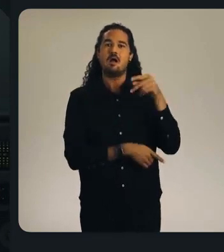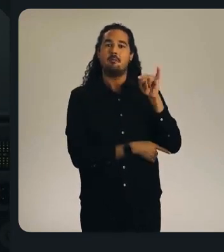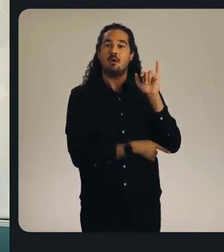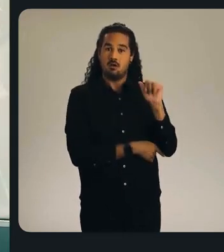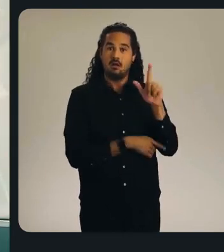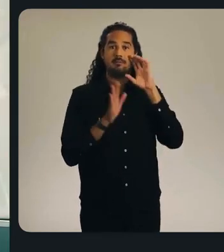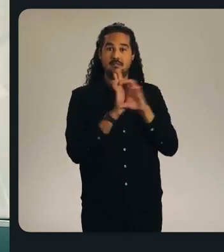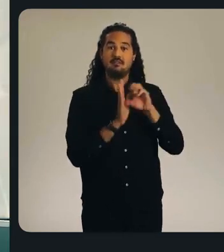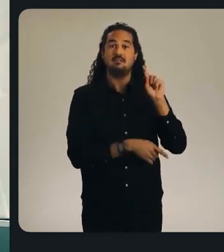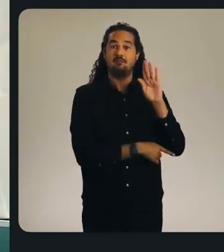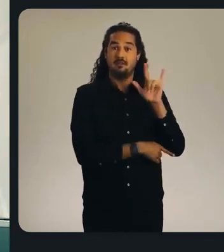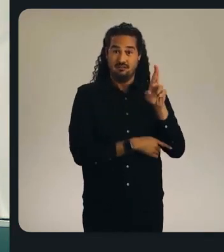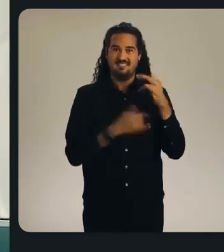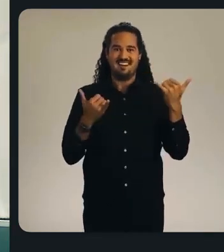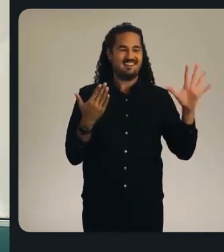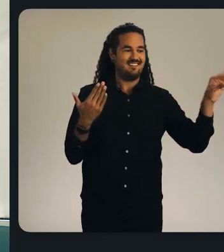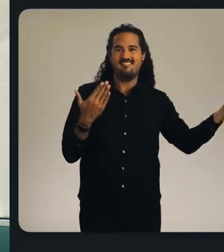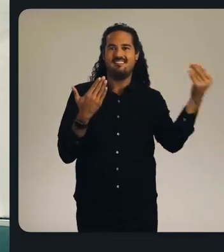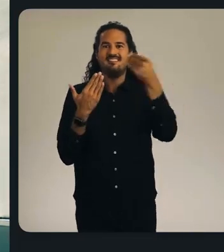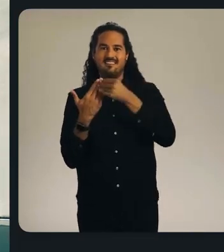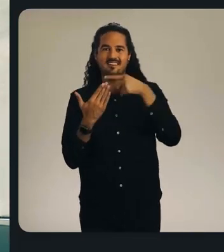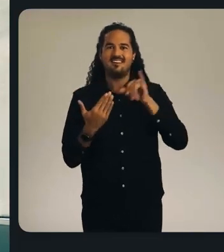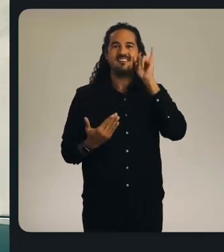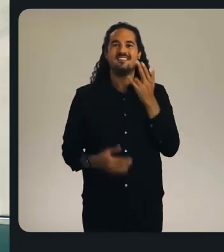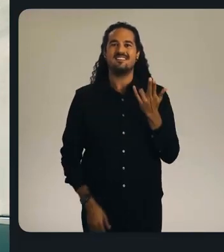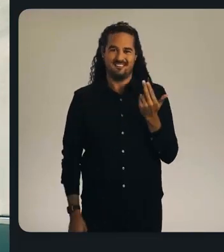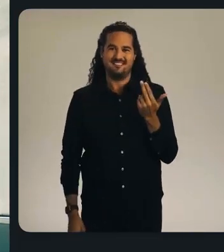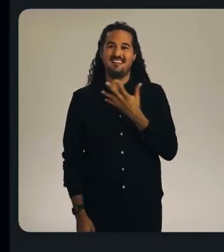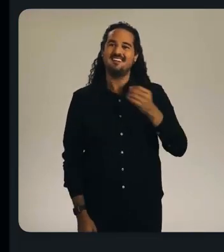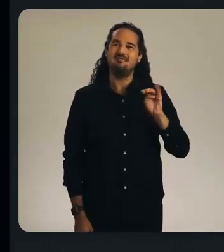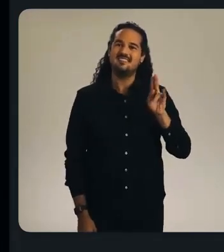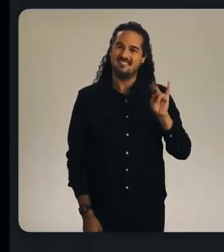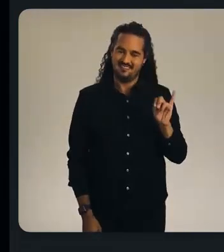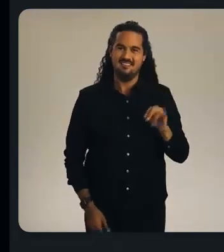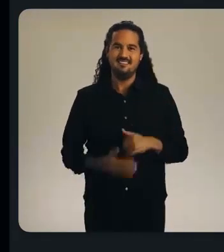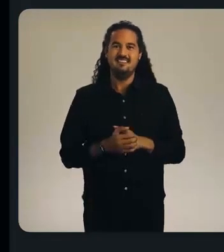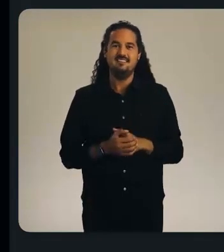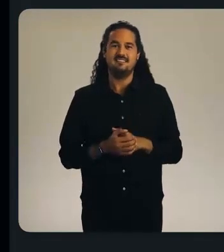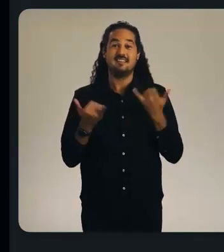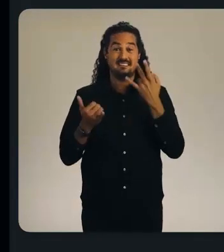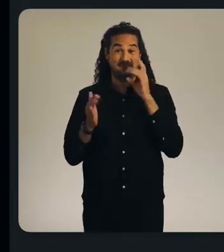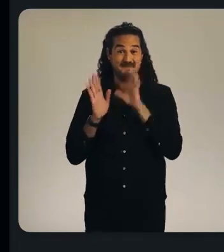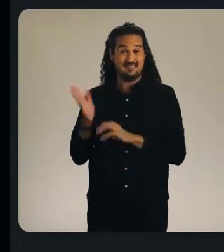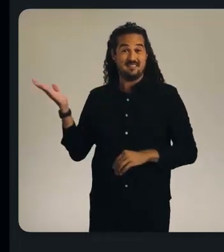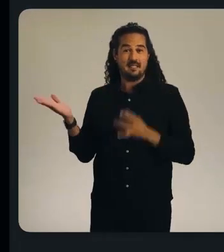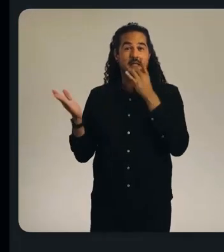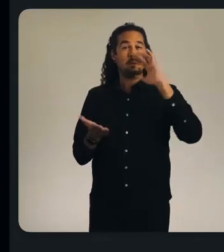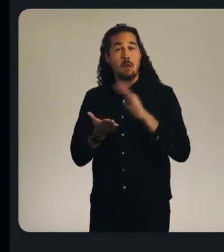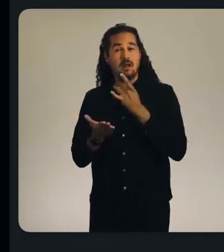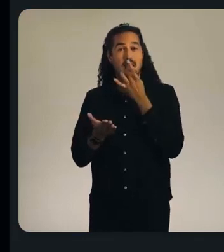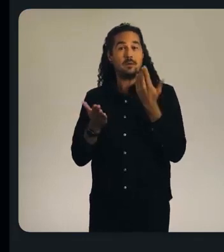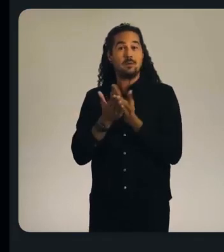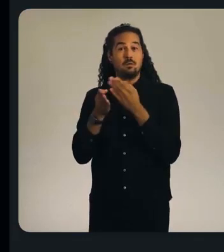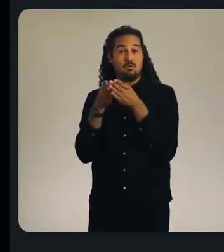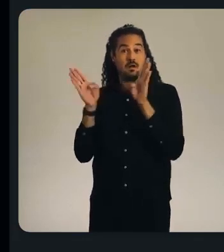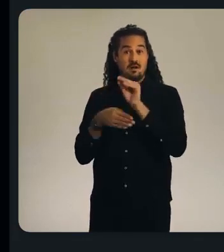stabilization. And incredibly, we are bringing this to iPhone 13 and iPhone 13 mini. Here's a low-light photo from the new wide camera with sensor shift OIS.